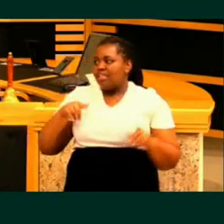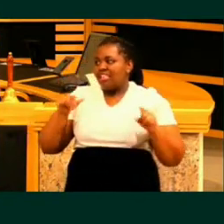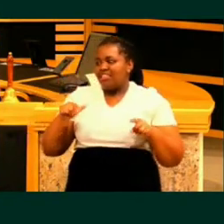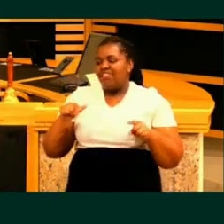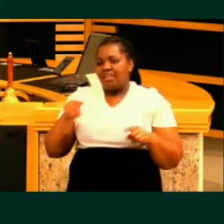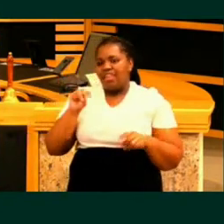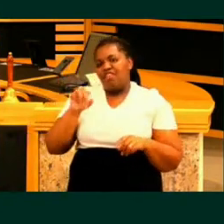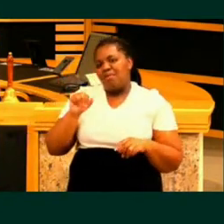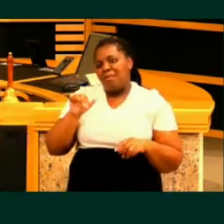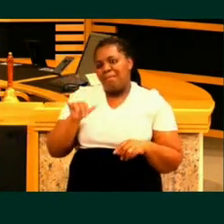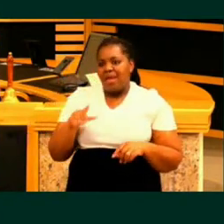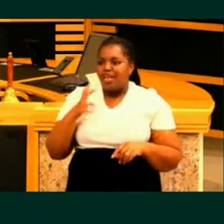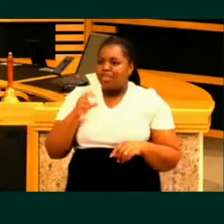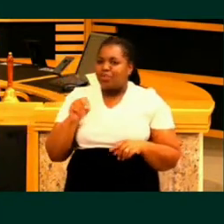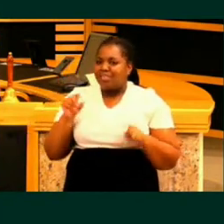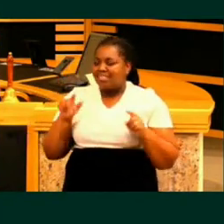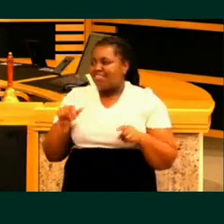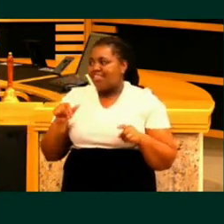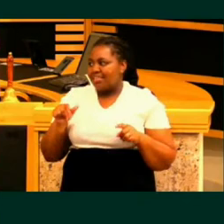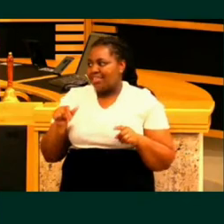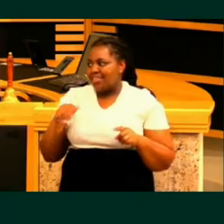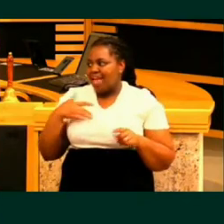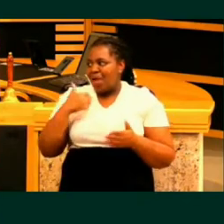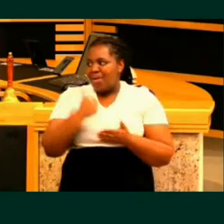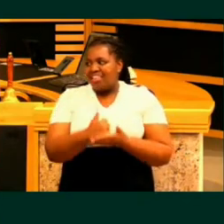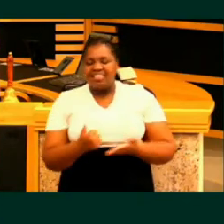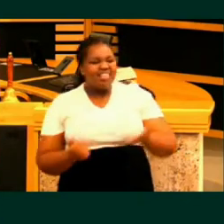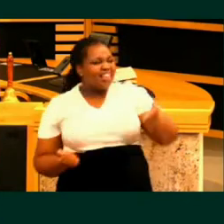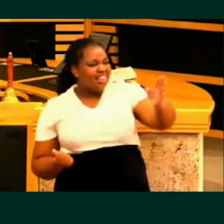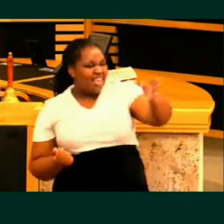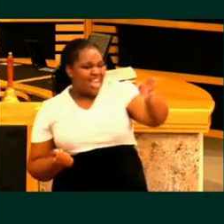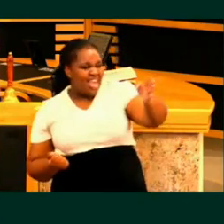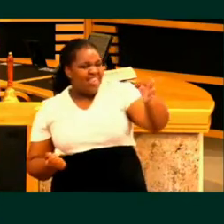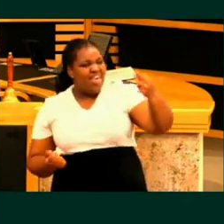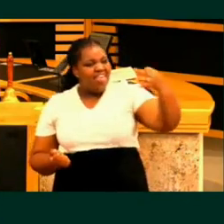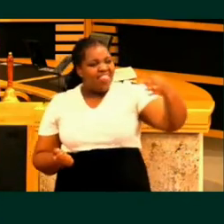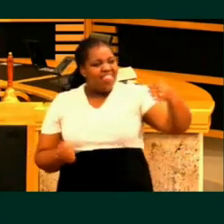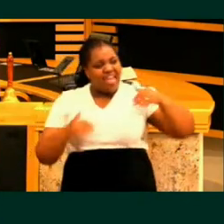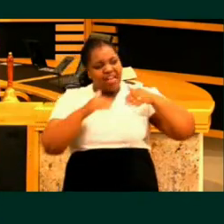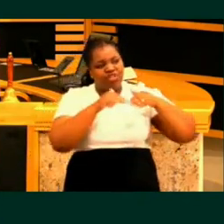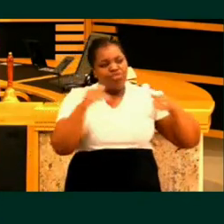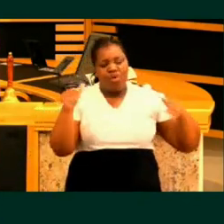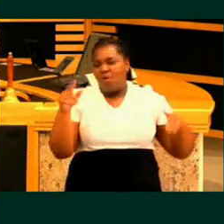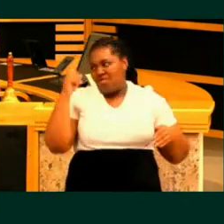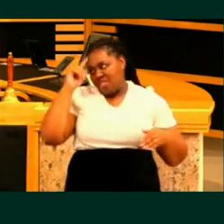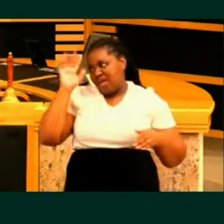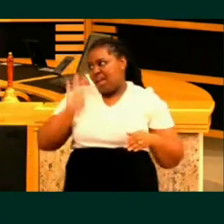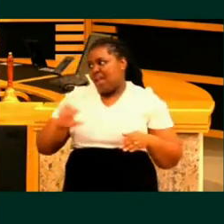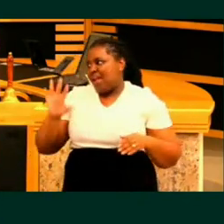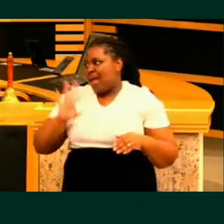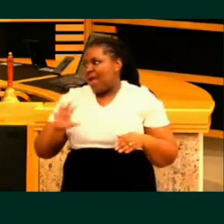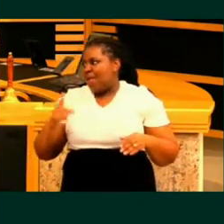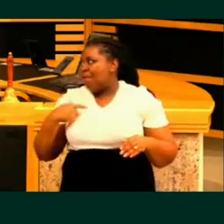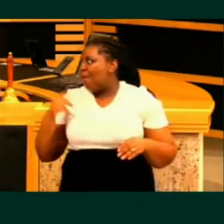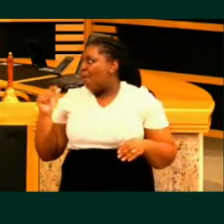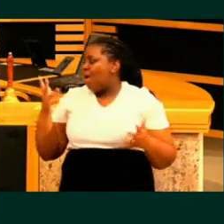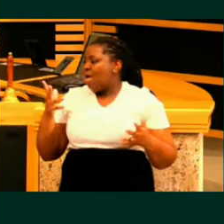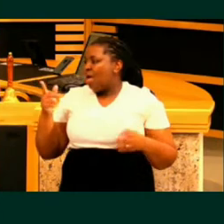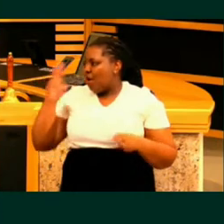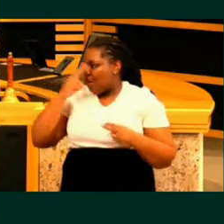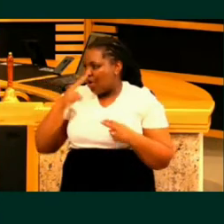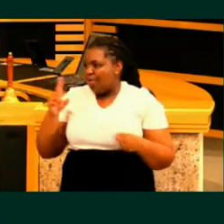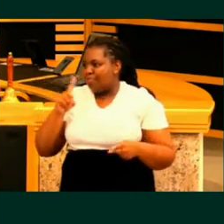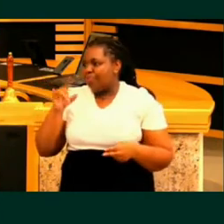May 2017 I was sitting there in the third row roundabout where honorable